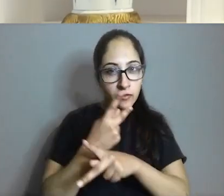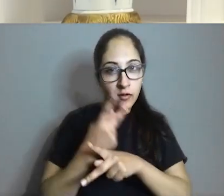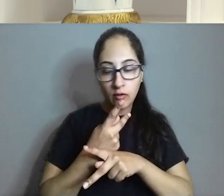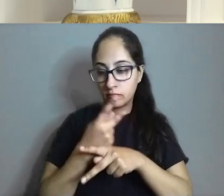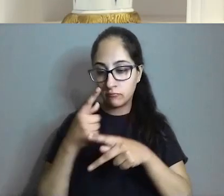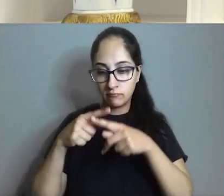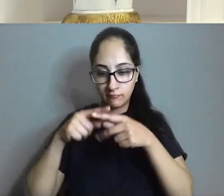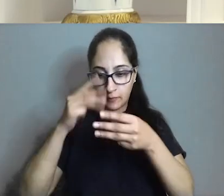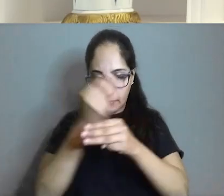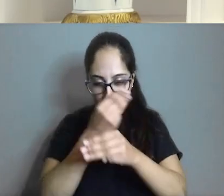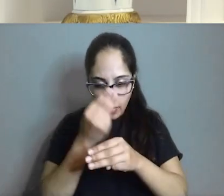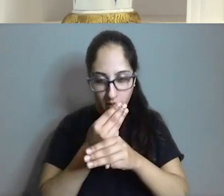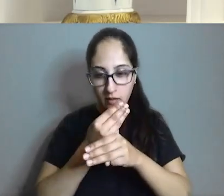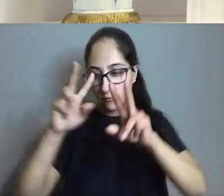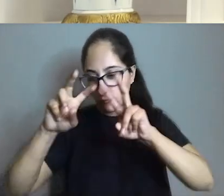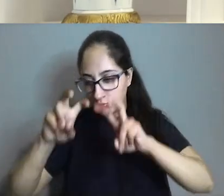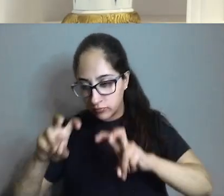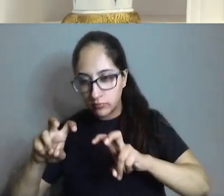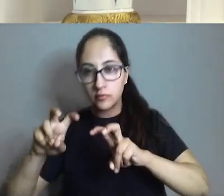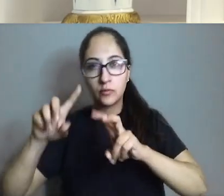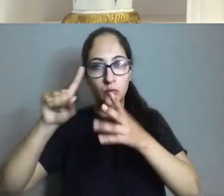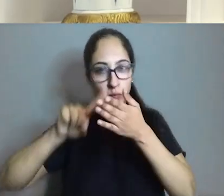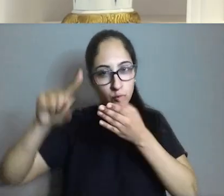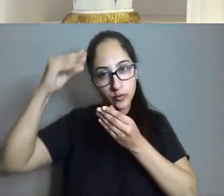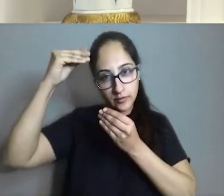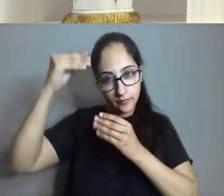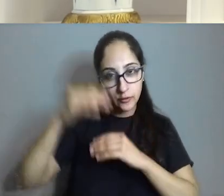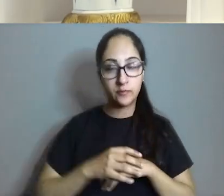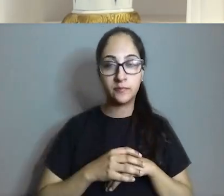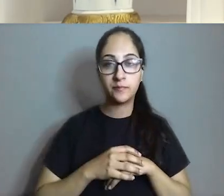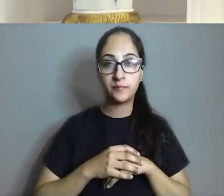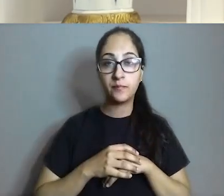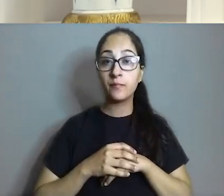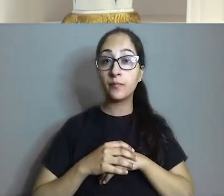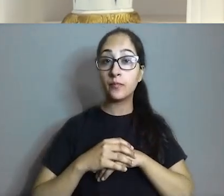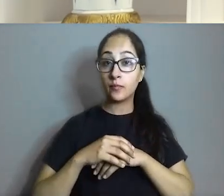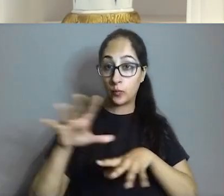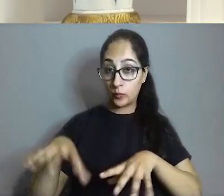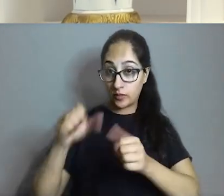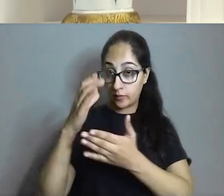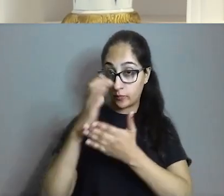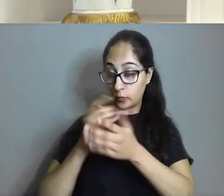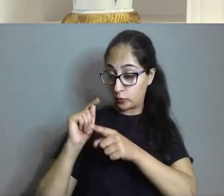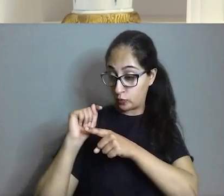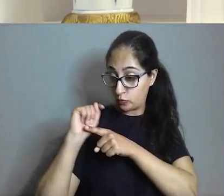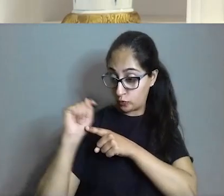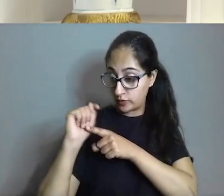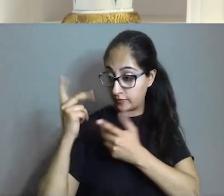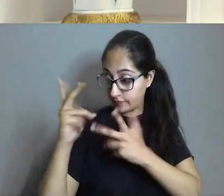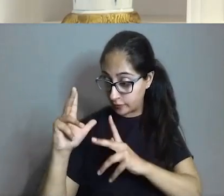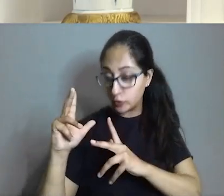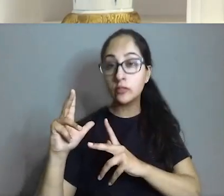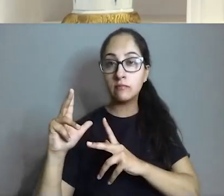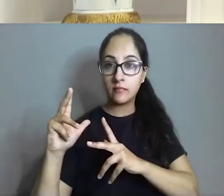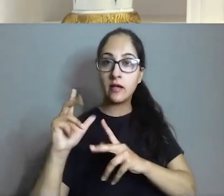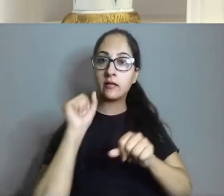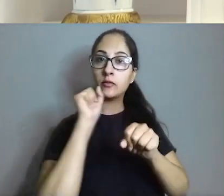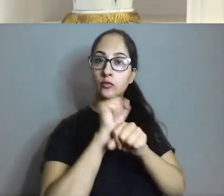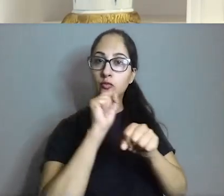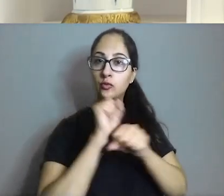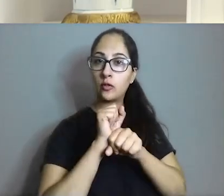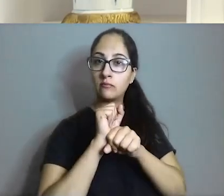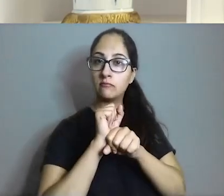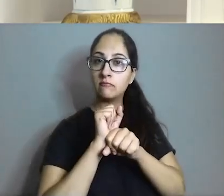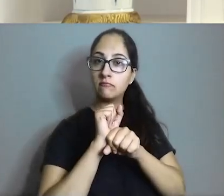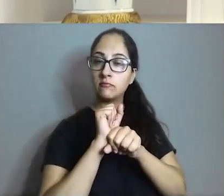analytics. After completing the training, participants will be employable as Salesforce